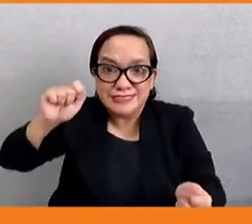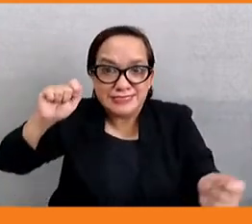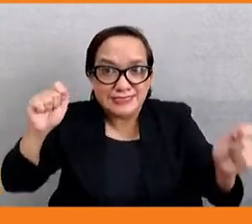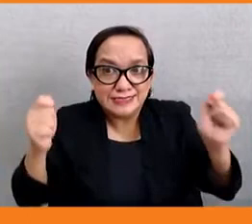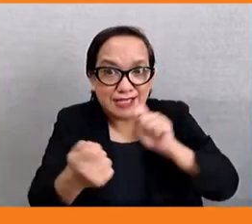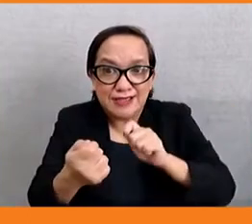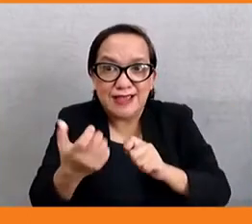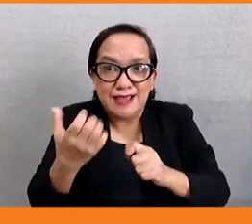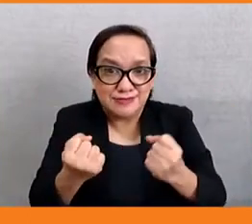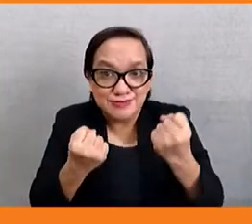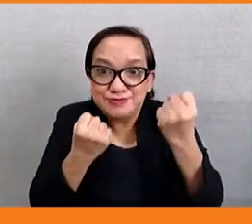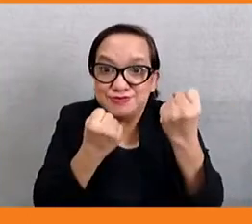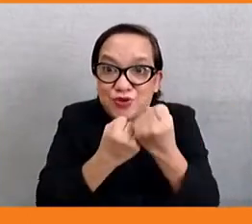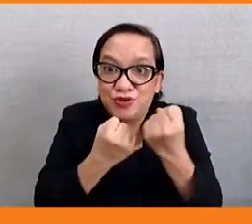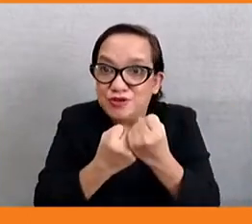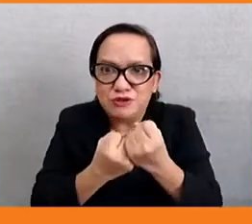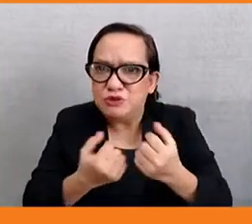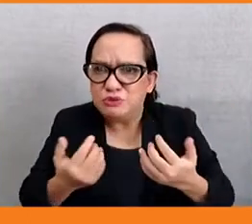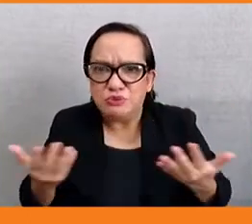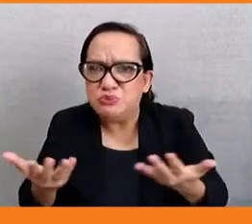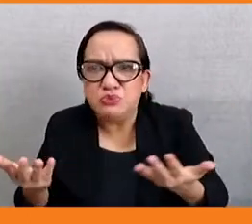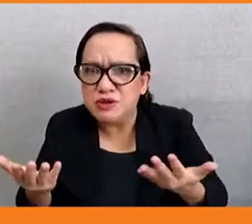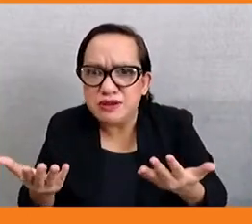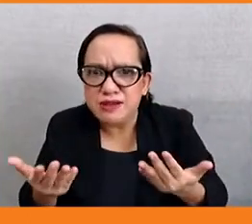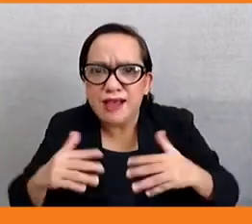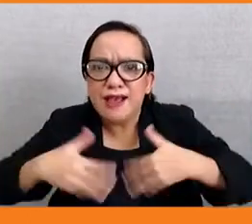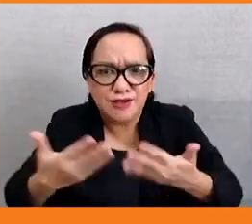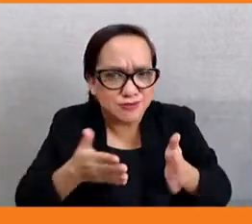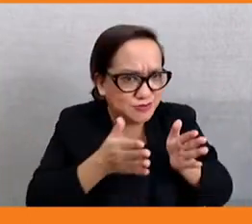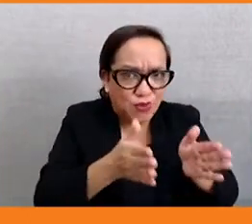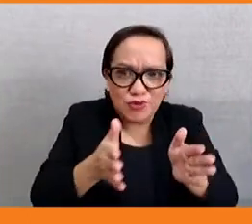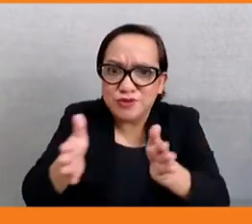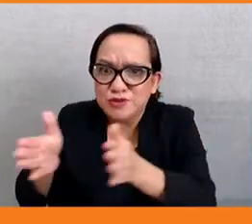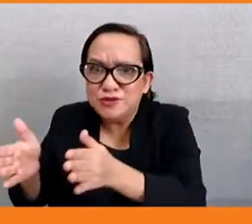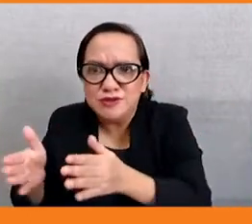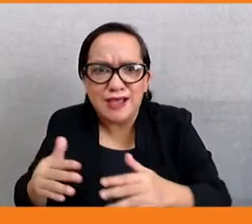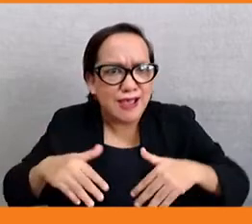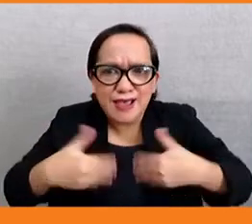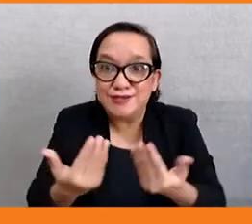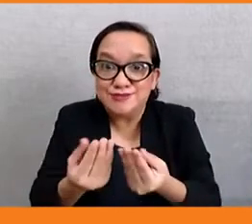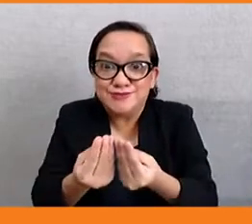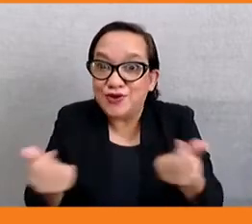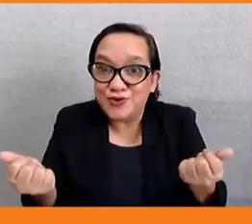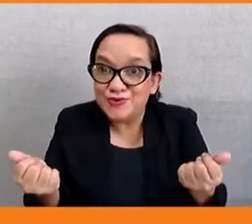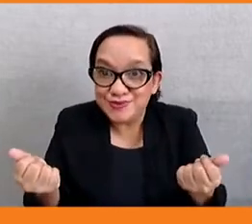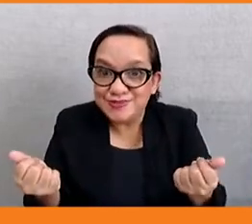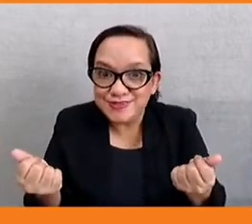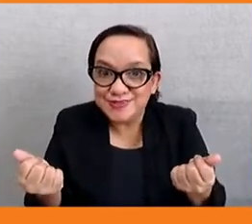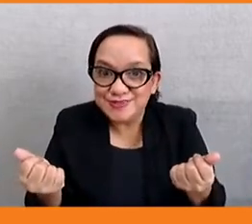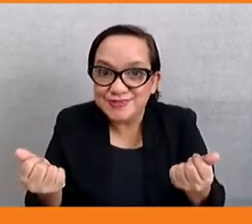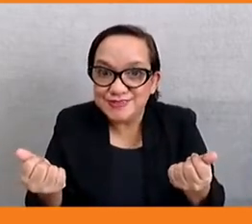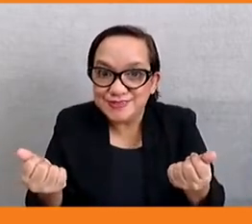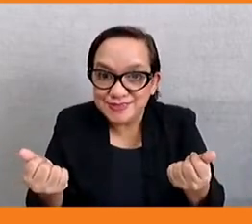one, to identify solutions for transitioning to cleaner energy. Two, to help us